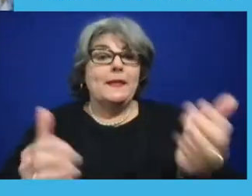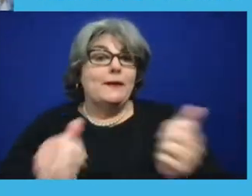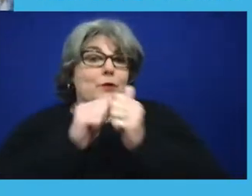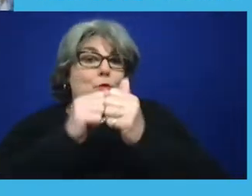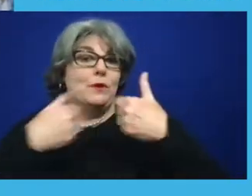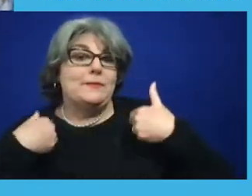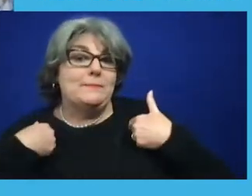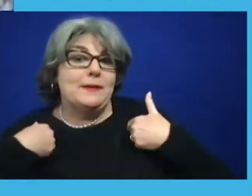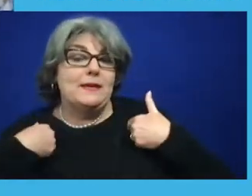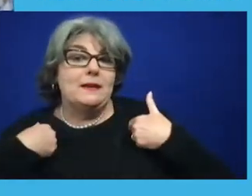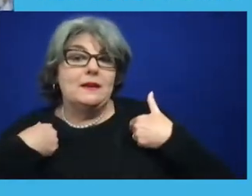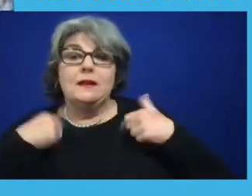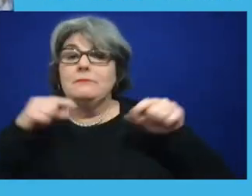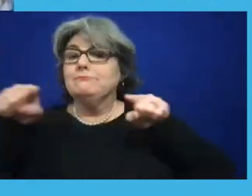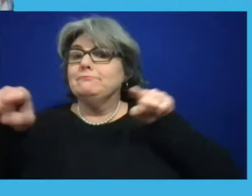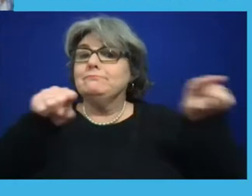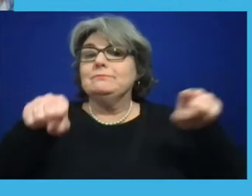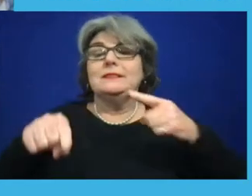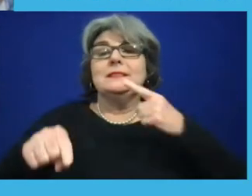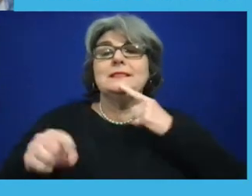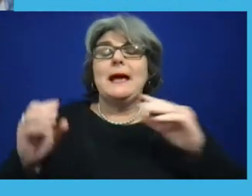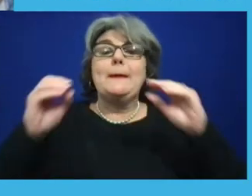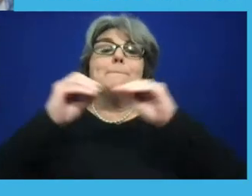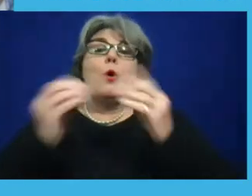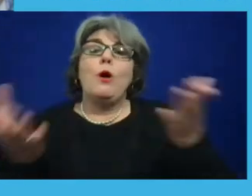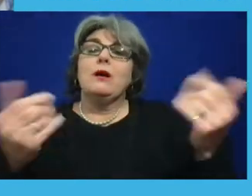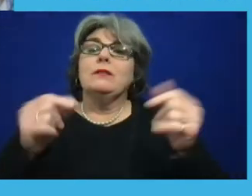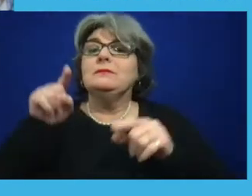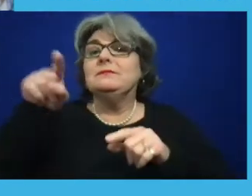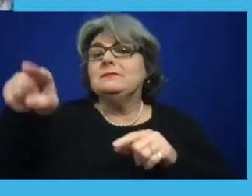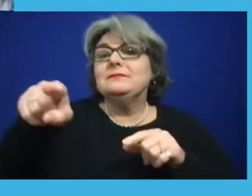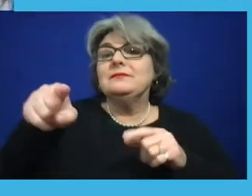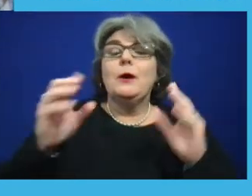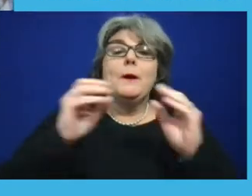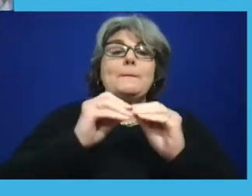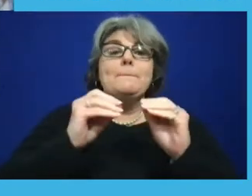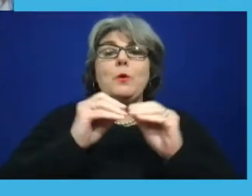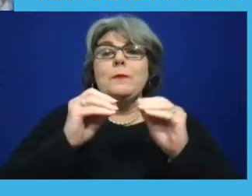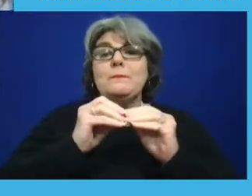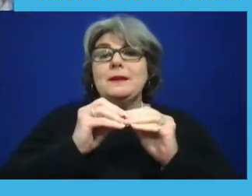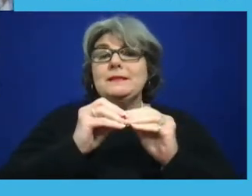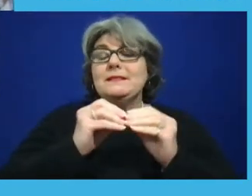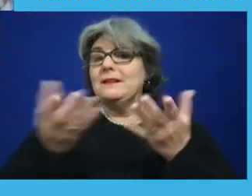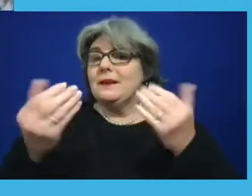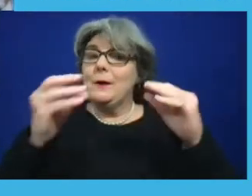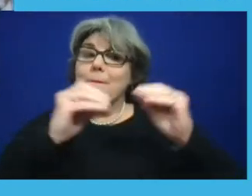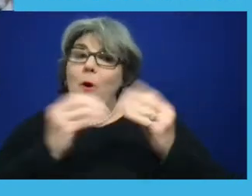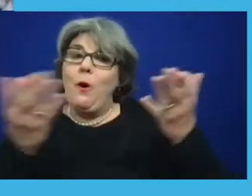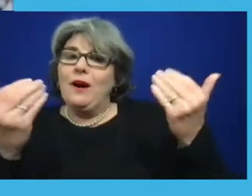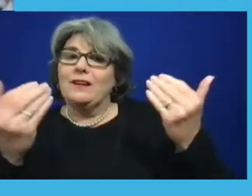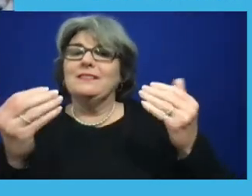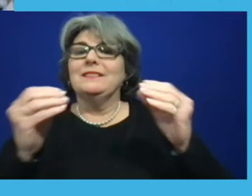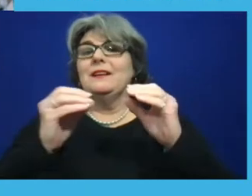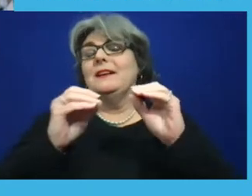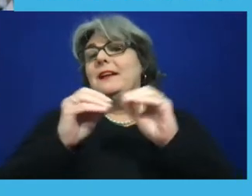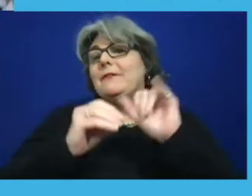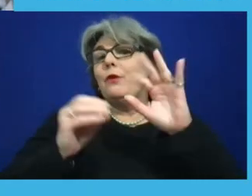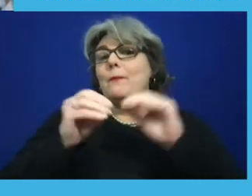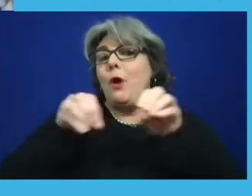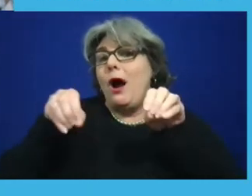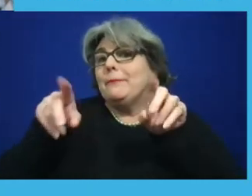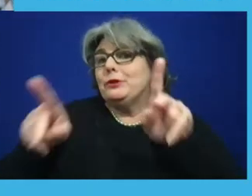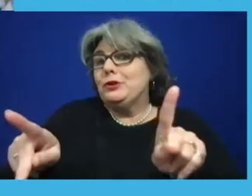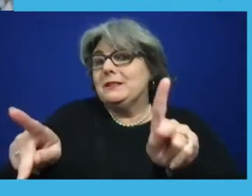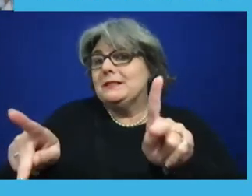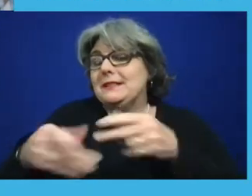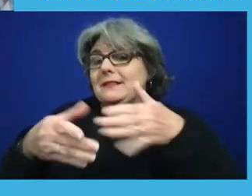in 10 days, we will have more in the state of Georgia. And if you are with me, every time I point at you, I want you to say the word more. Say more. More. If you want